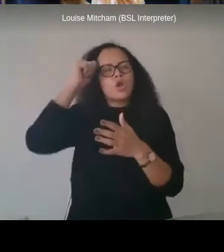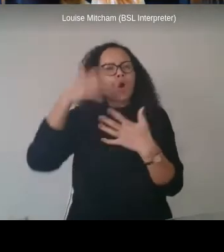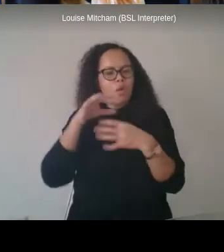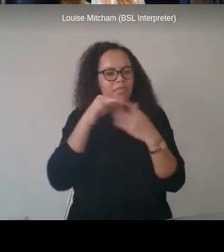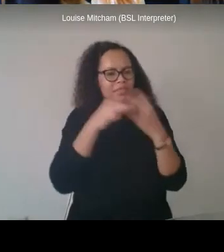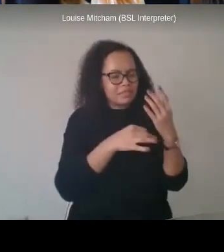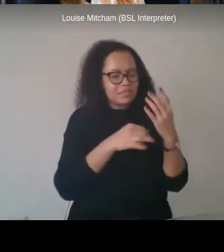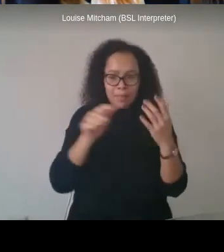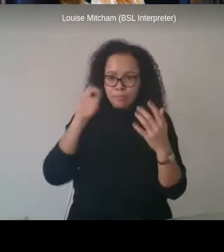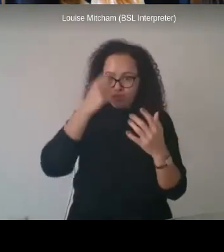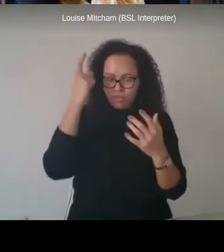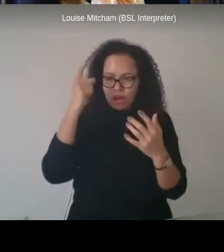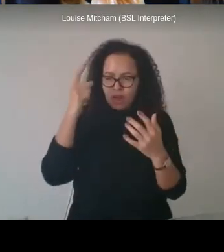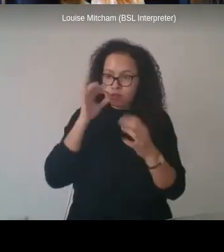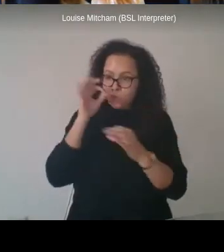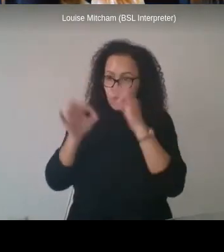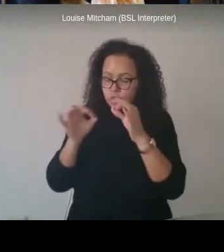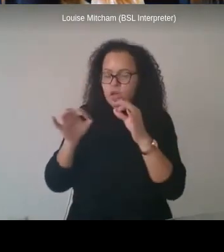know you had.